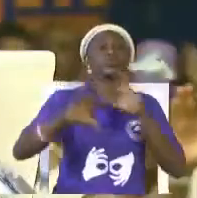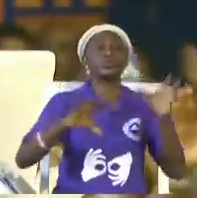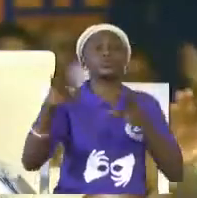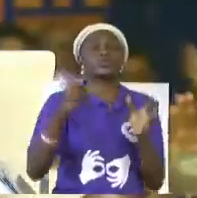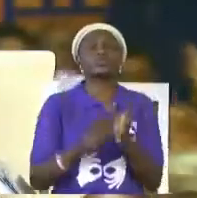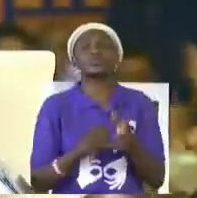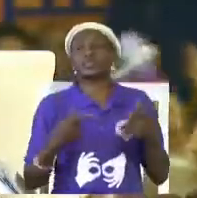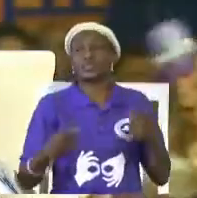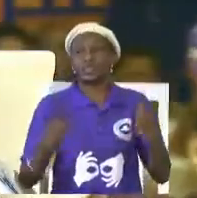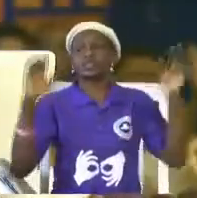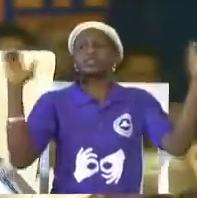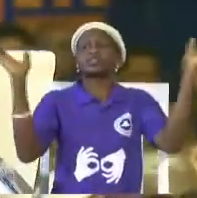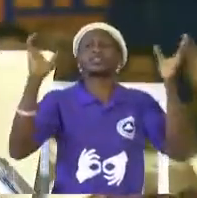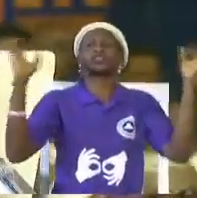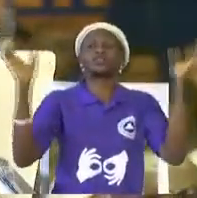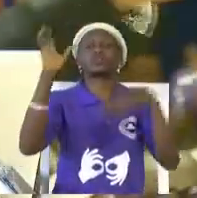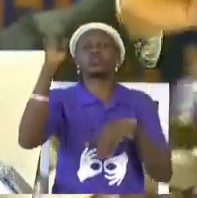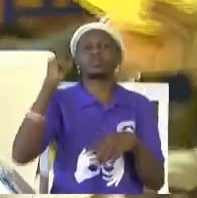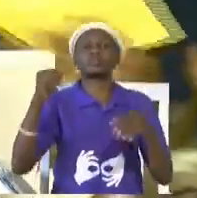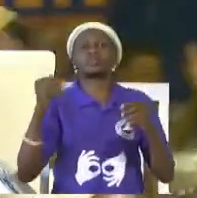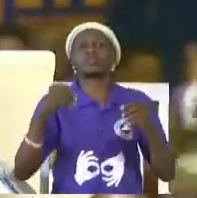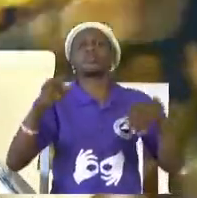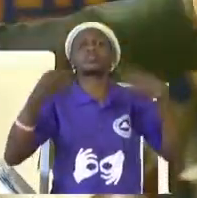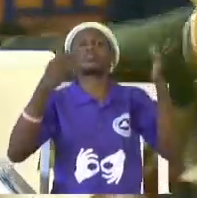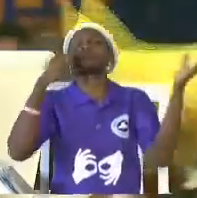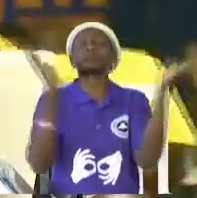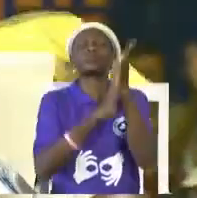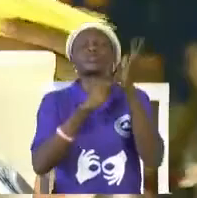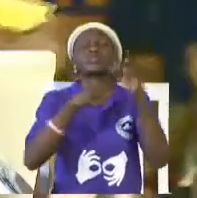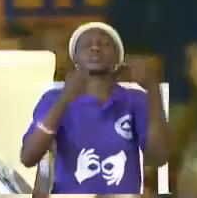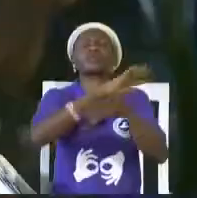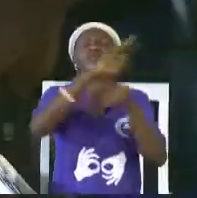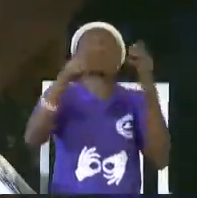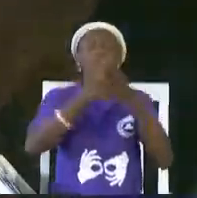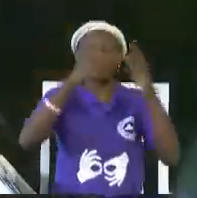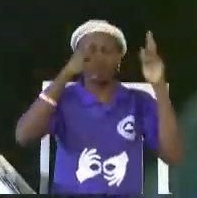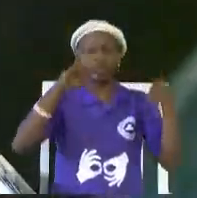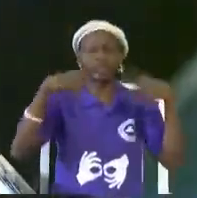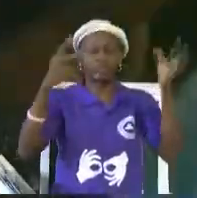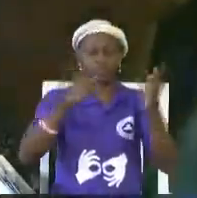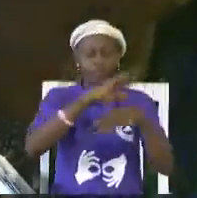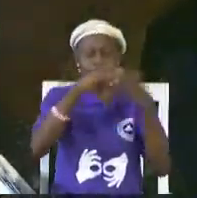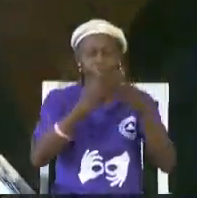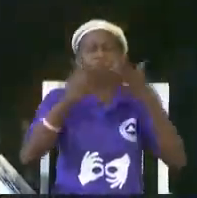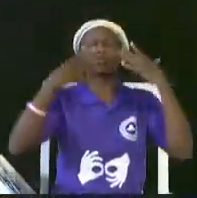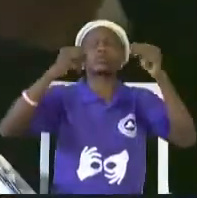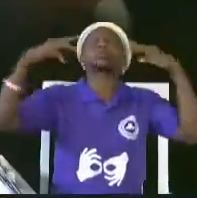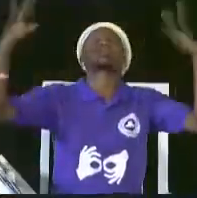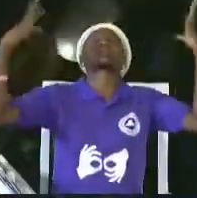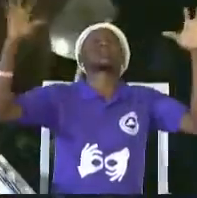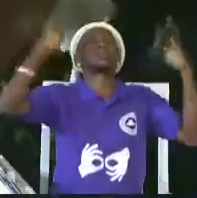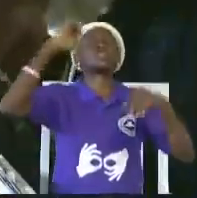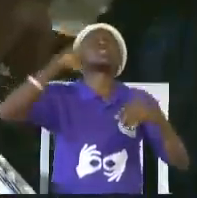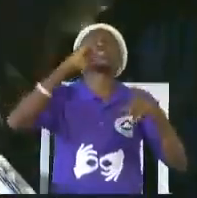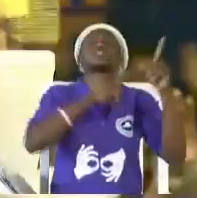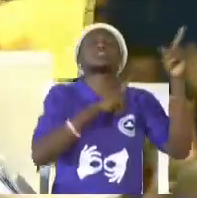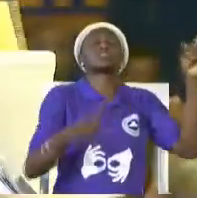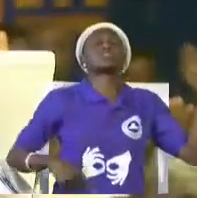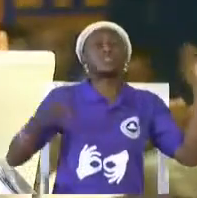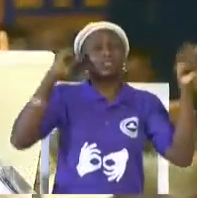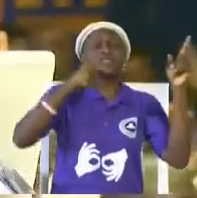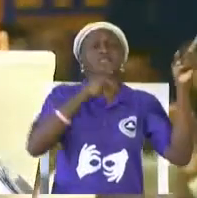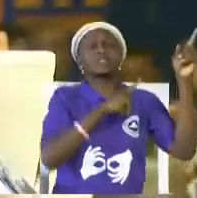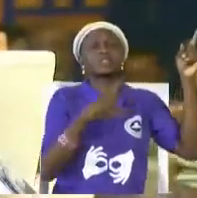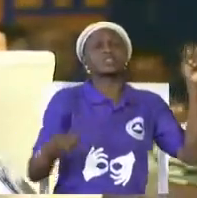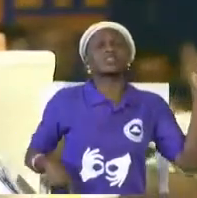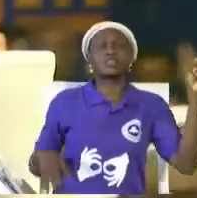it. Let's celebrate him. Let's give him praise. Let's give him honor. Let's give him thanks. He is the Lord. He is the